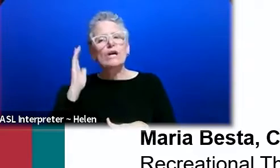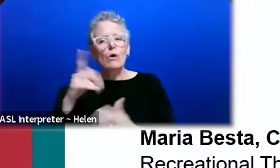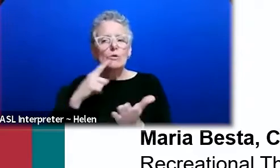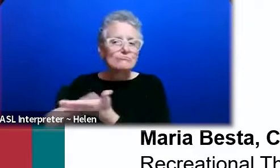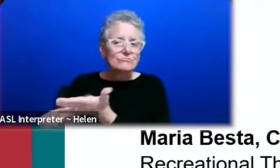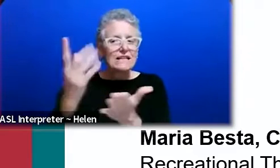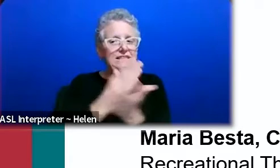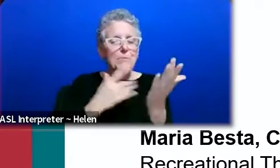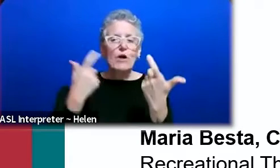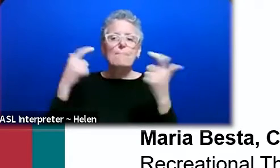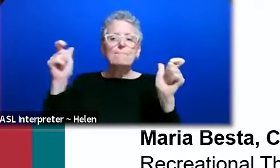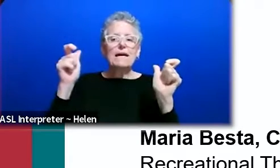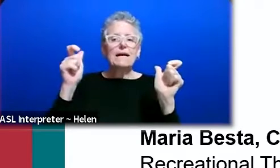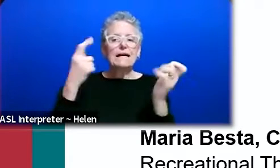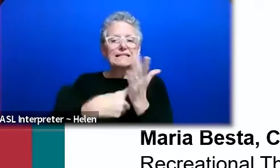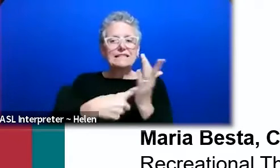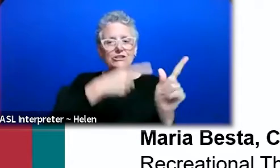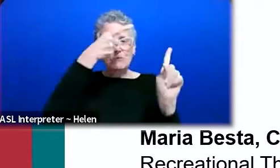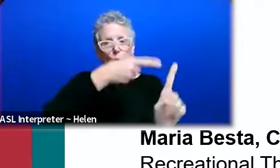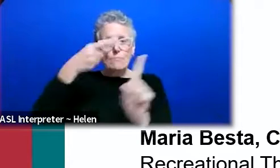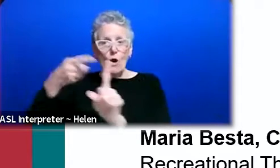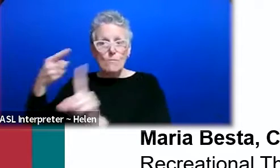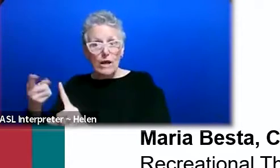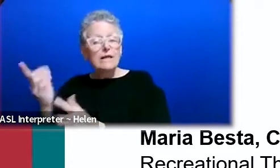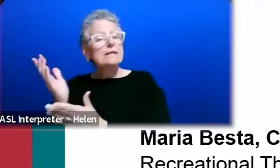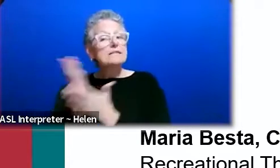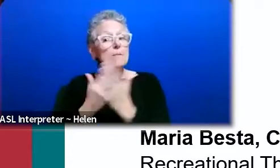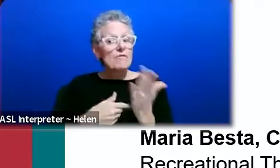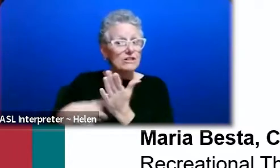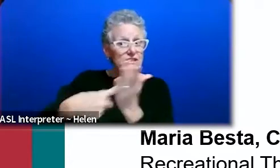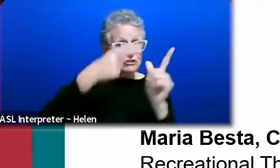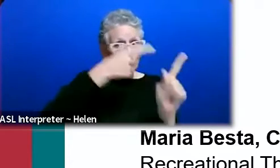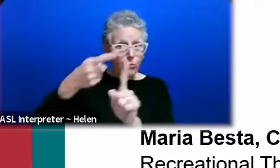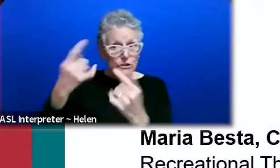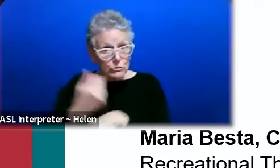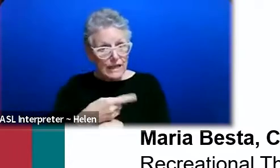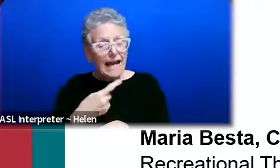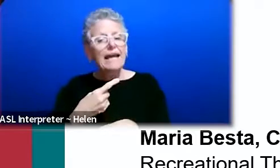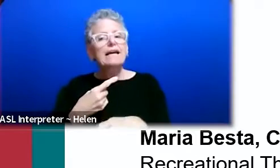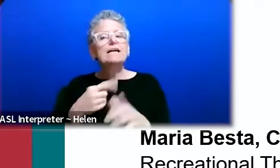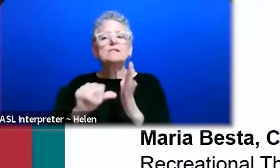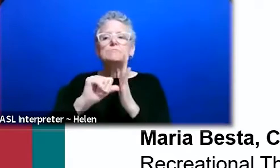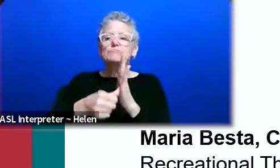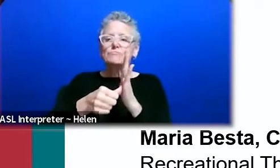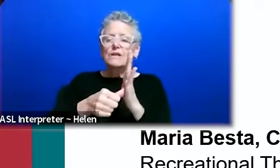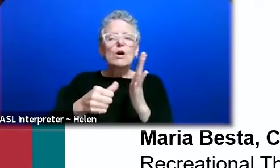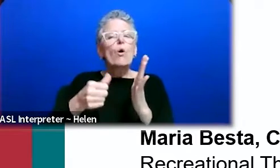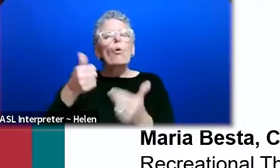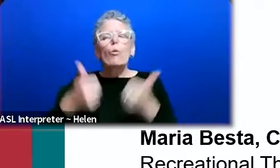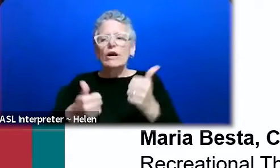of our main discussion topics. Some of the main discussion topics for today are kind of highlight the wide variety of sports that we